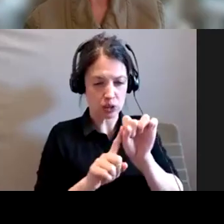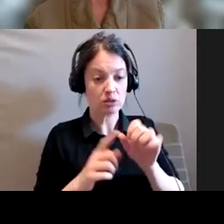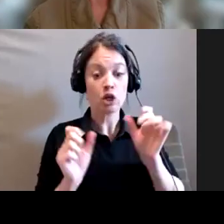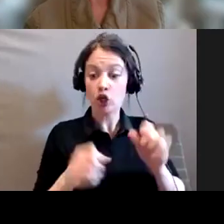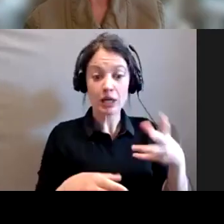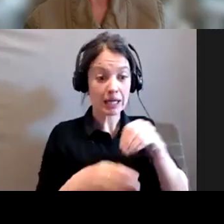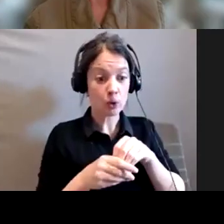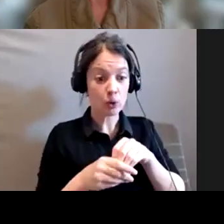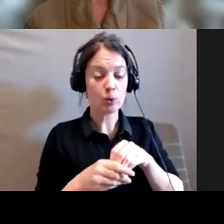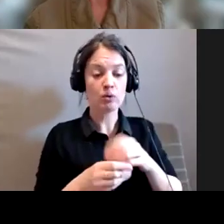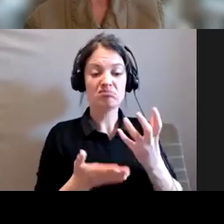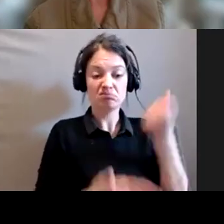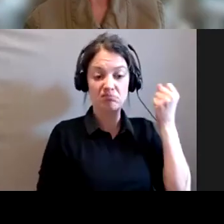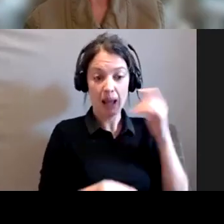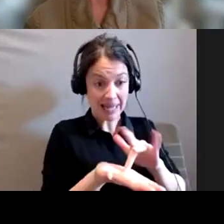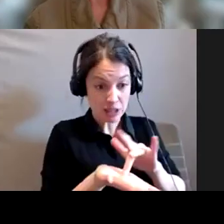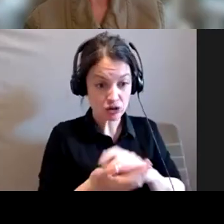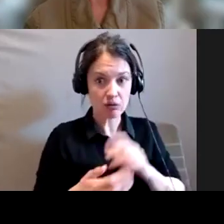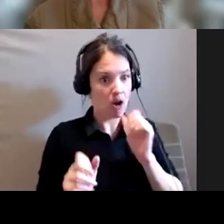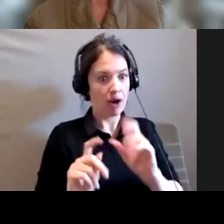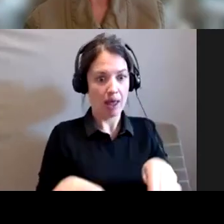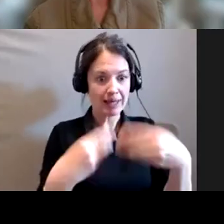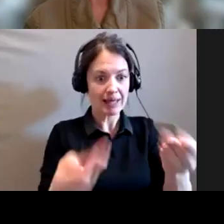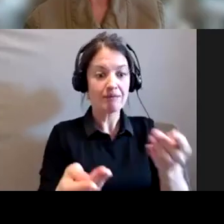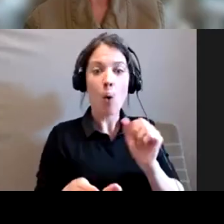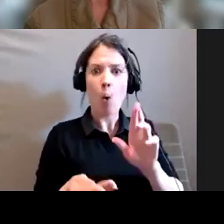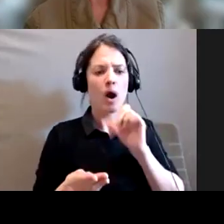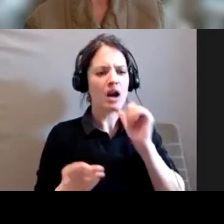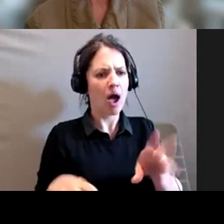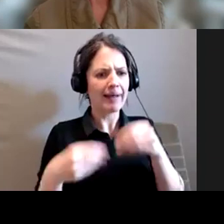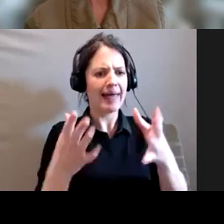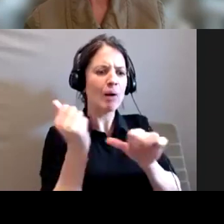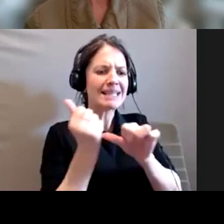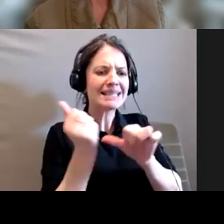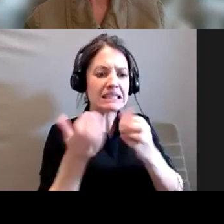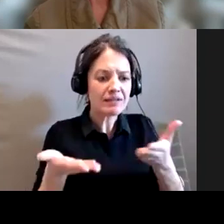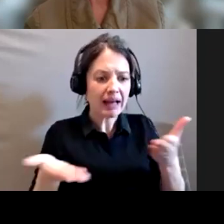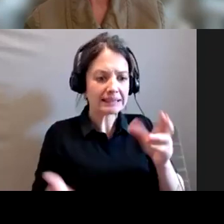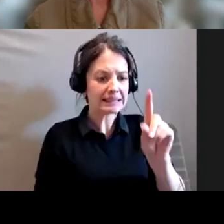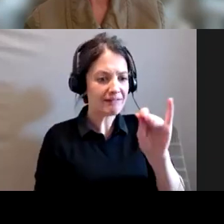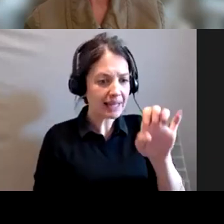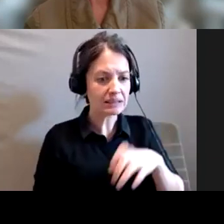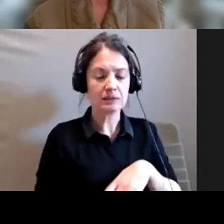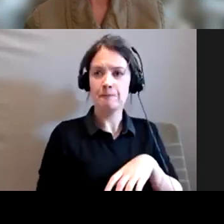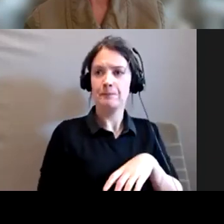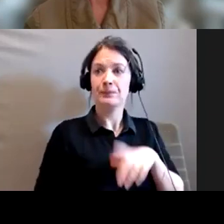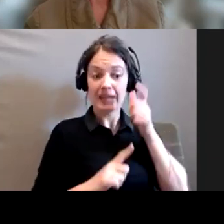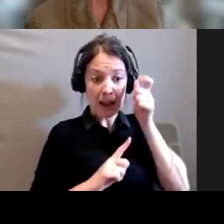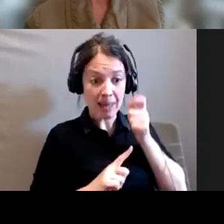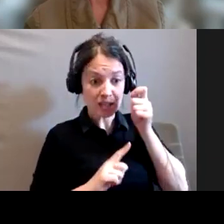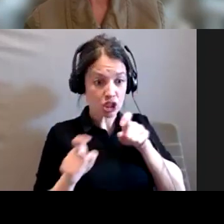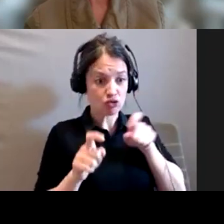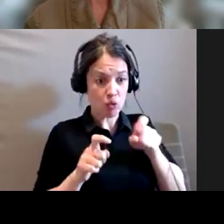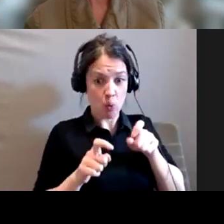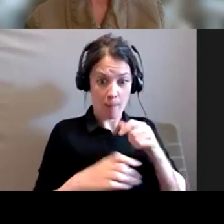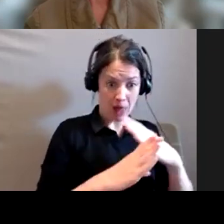withholding medication and assistive devices, as we've heard, controlling benefits or pensions, and limiting access to others, as